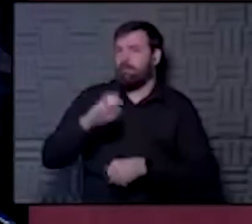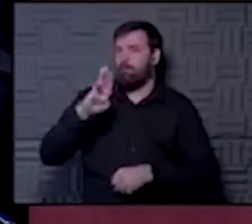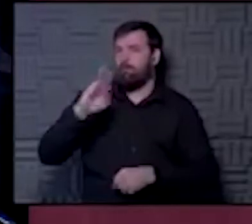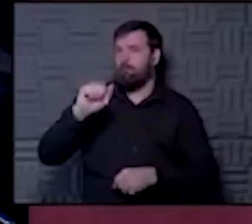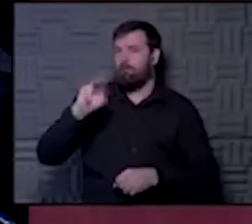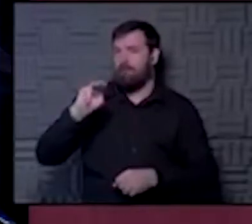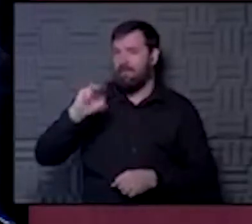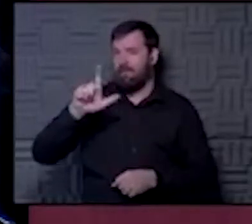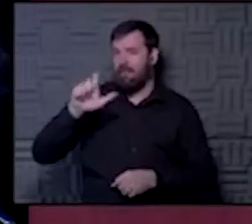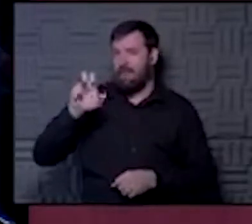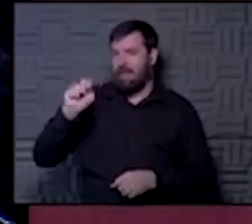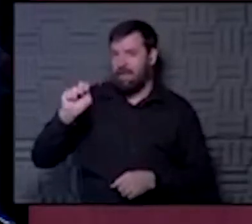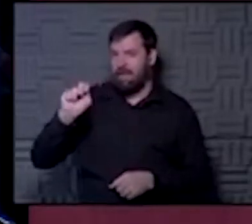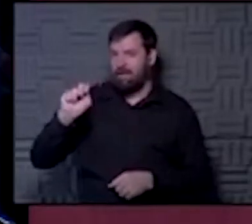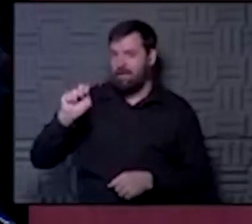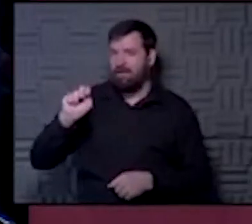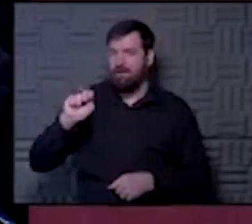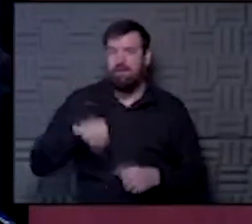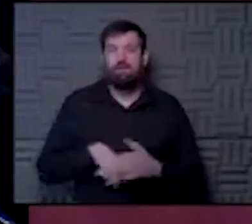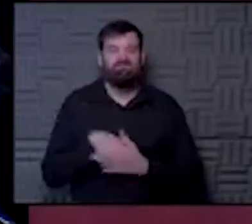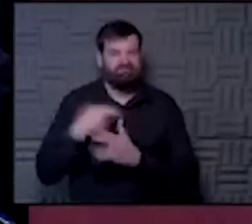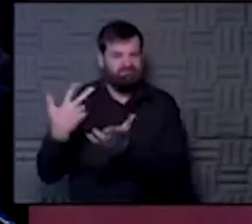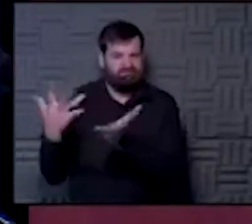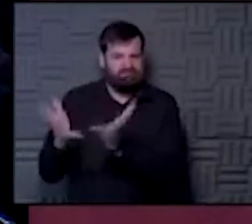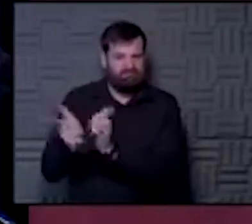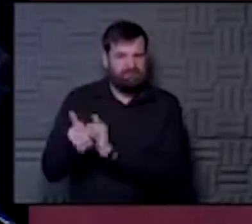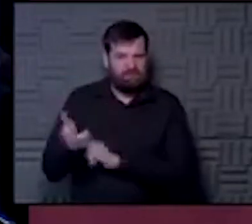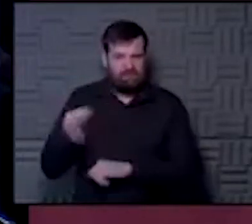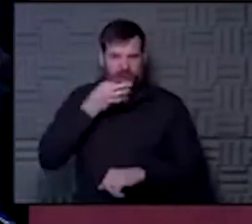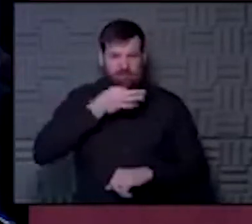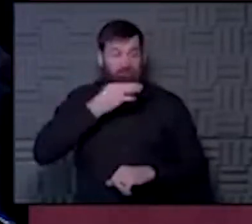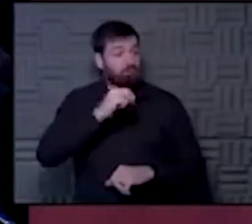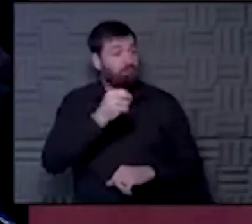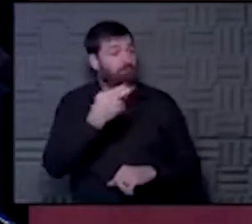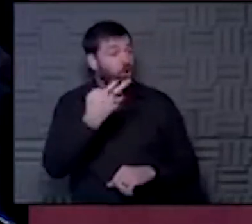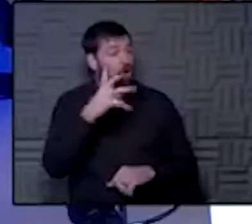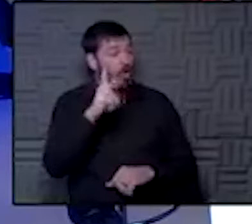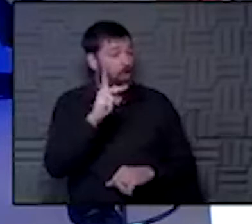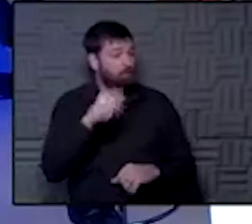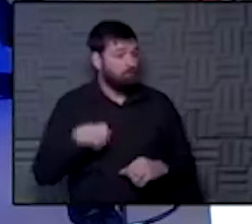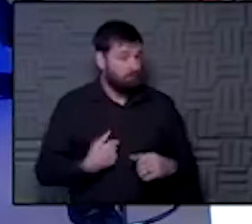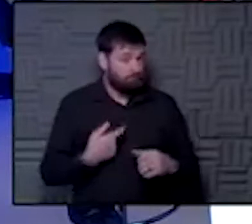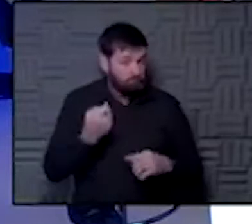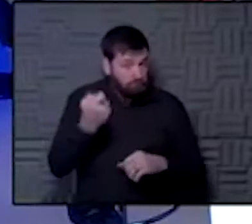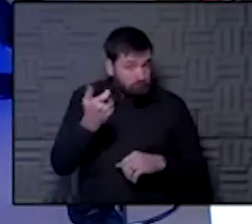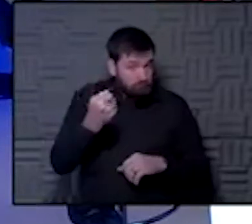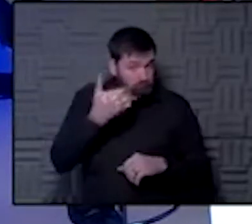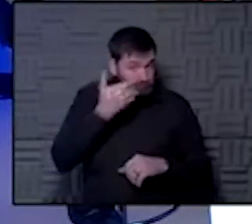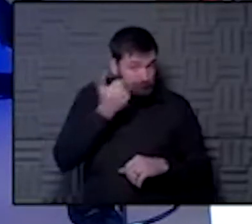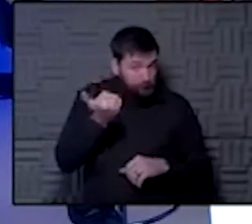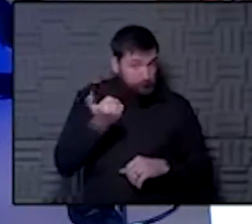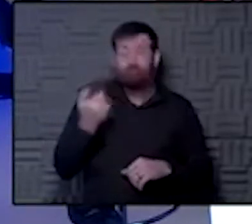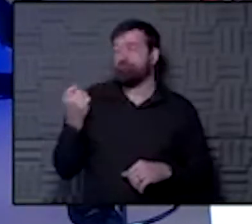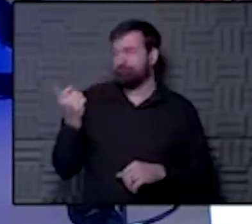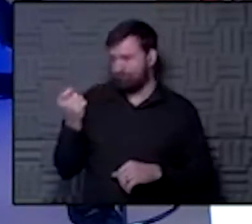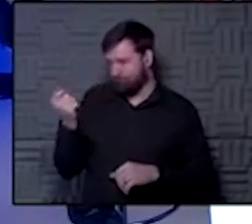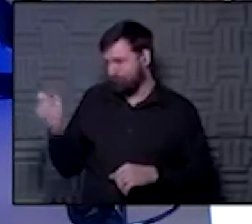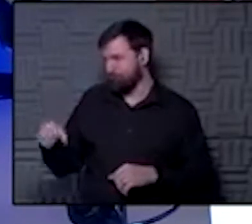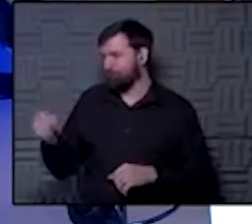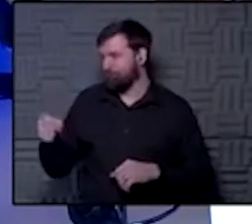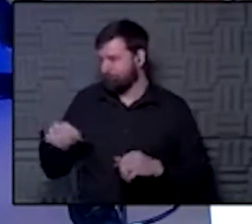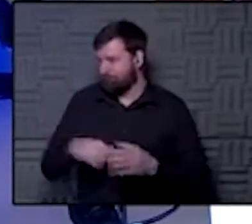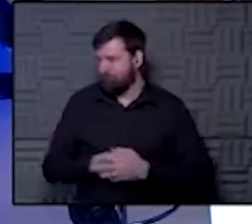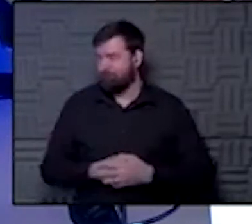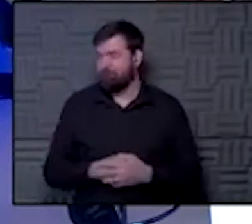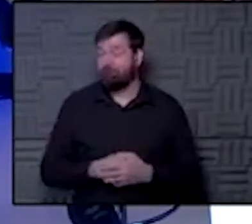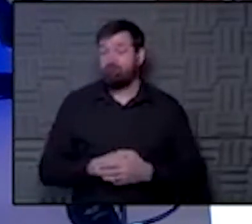So we're going to talk to Shannon in just a minute. But first, Hawk. Yeah. A little better news today. A little better news, yeah.